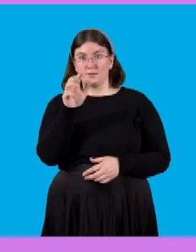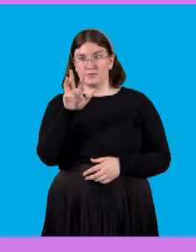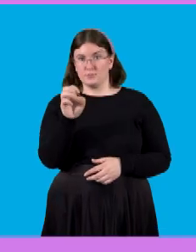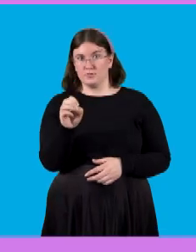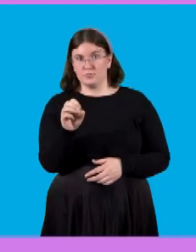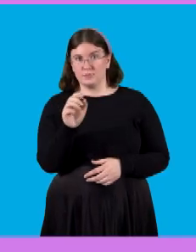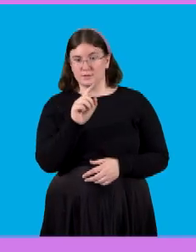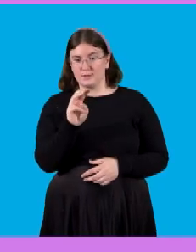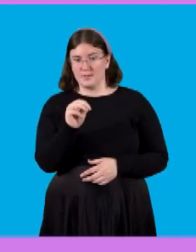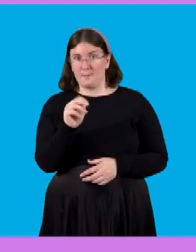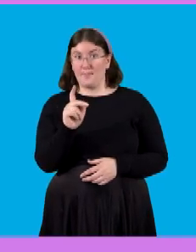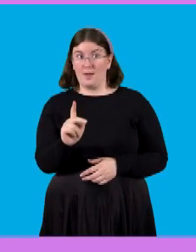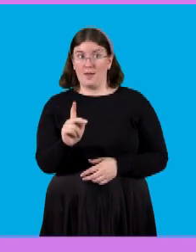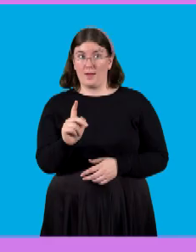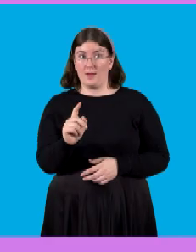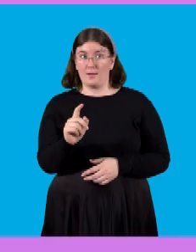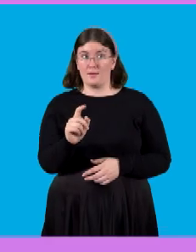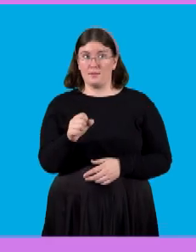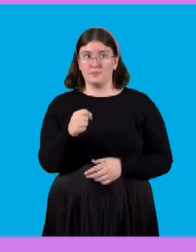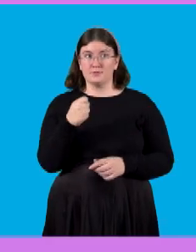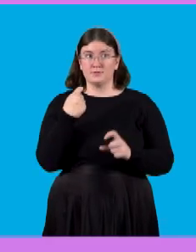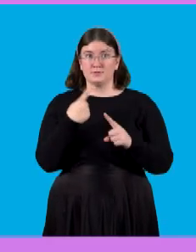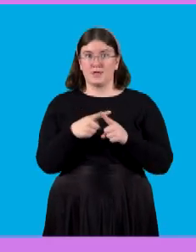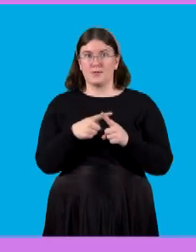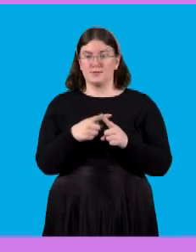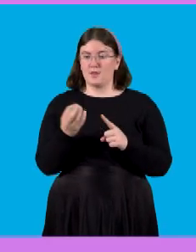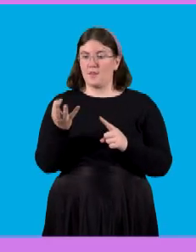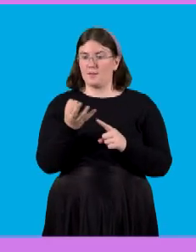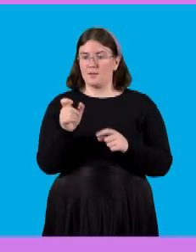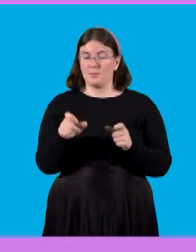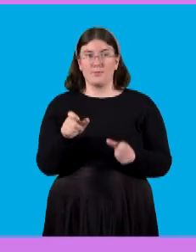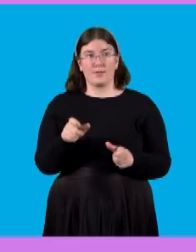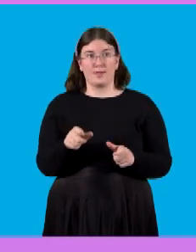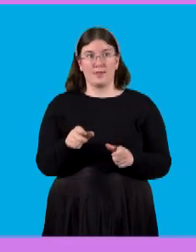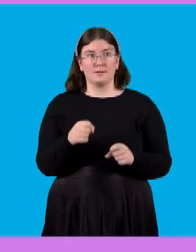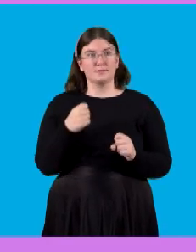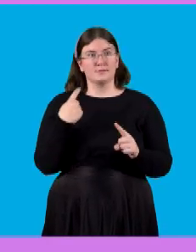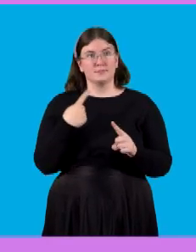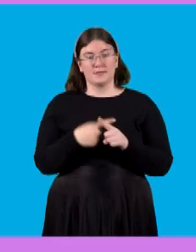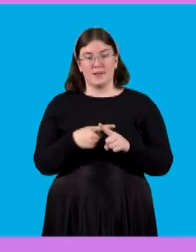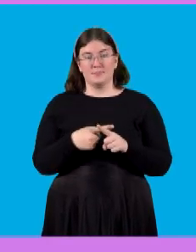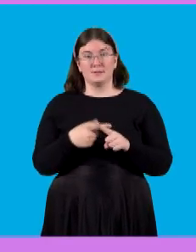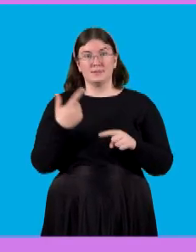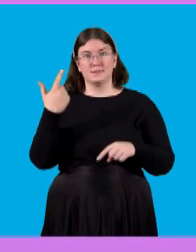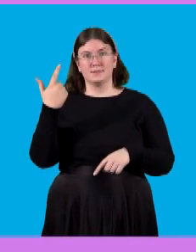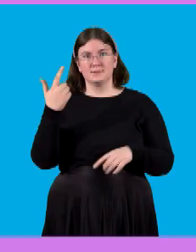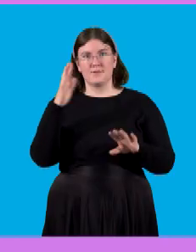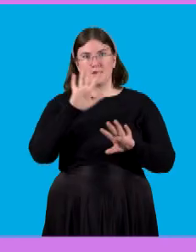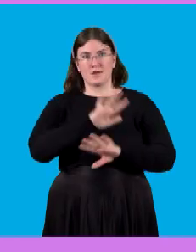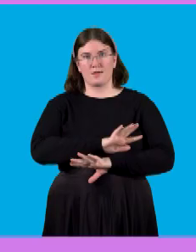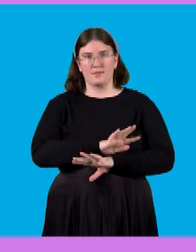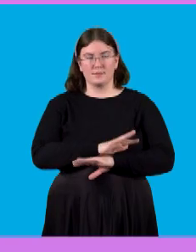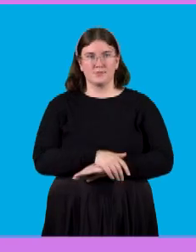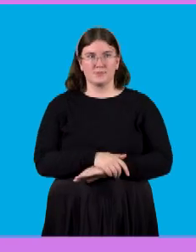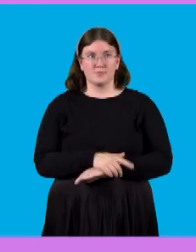1,090 ZMKs, multiply by the three of them, multiply by 7